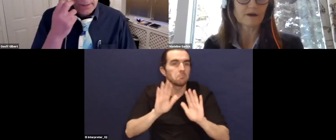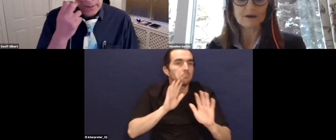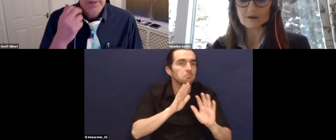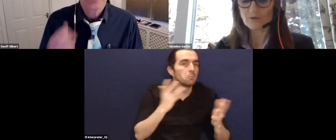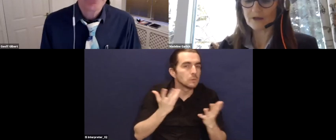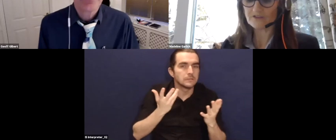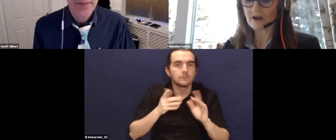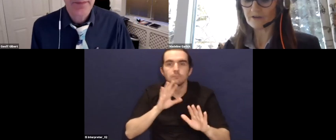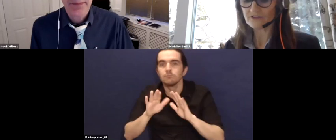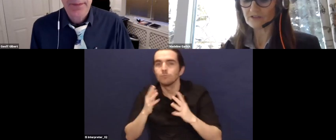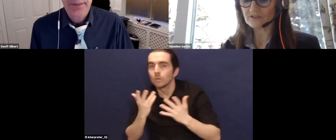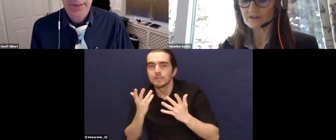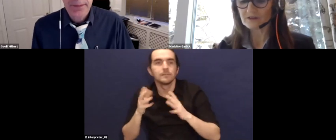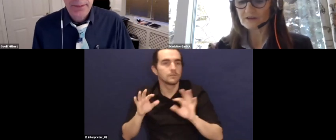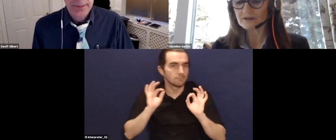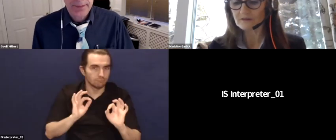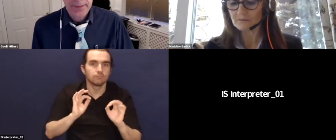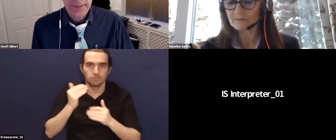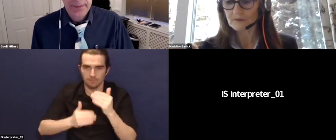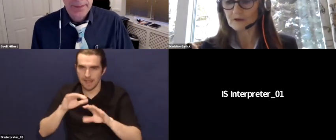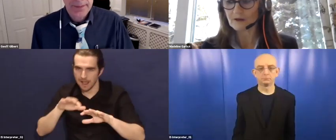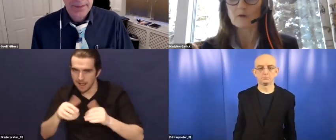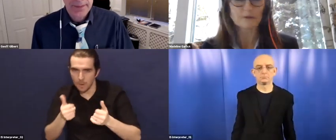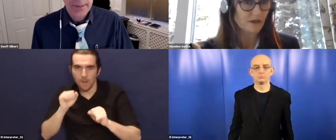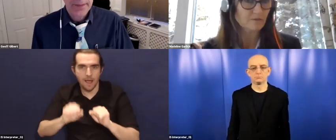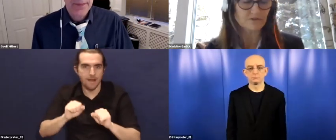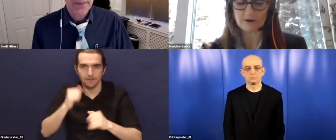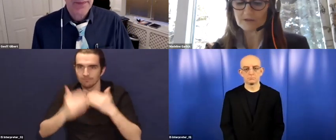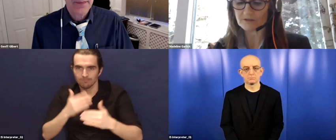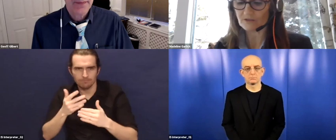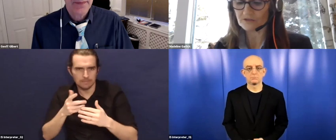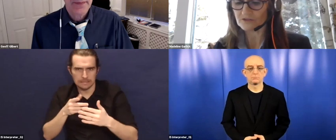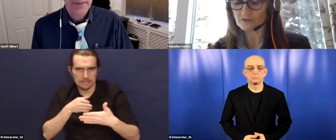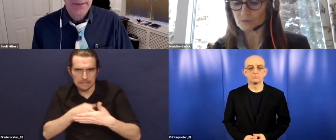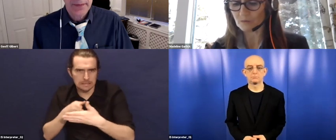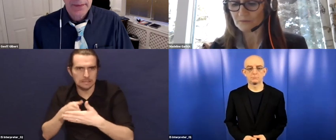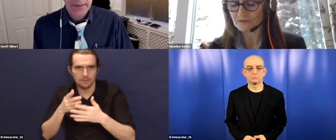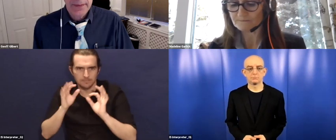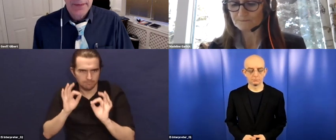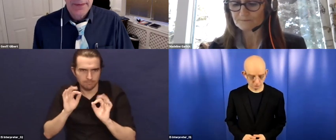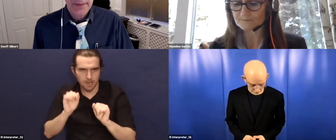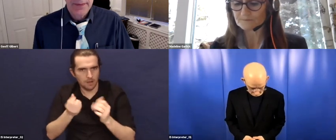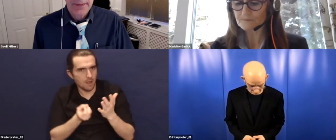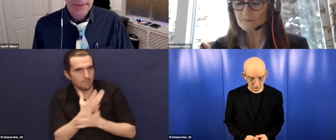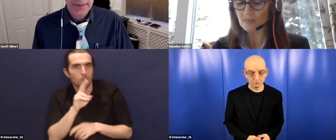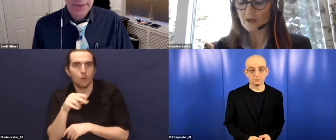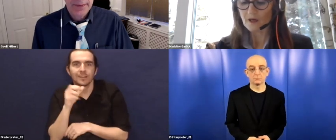inform UNHCR and states in helping them to find solutions to the problems.